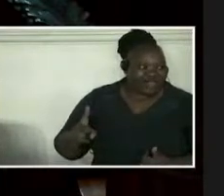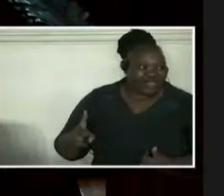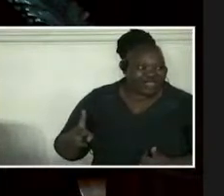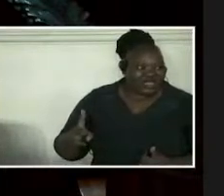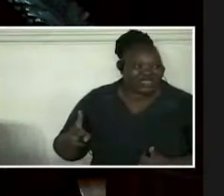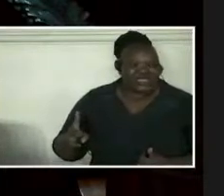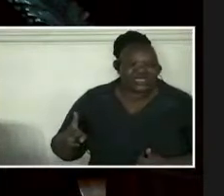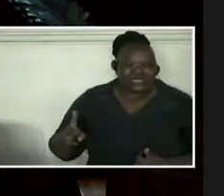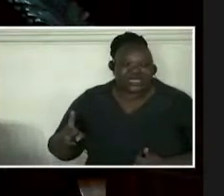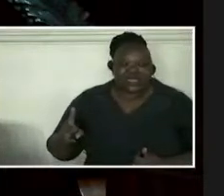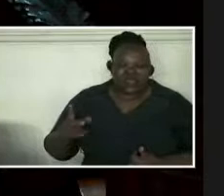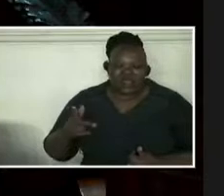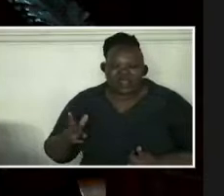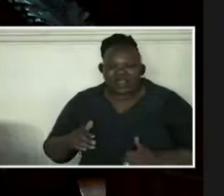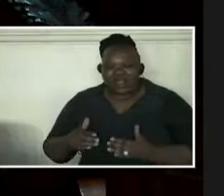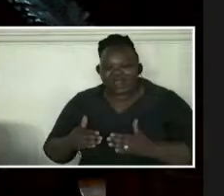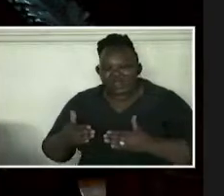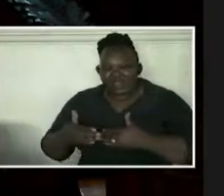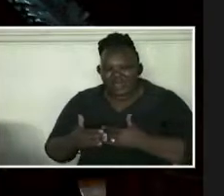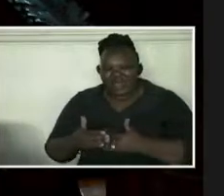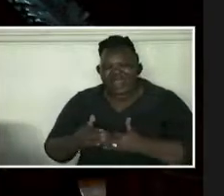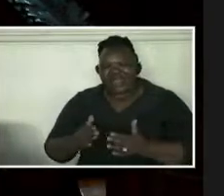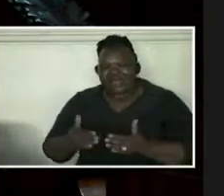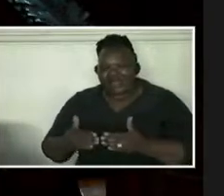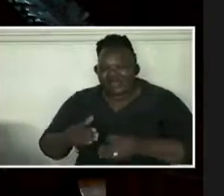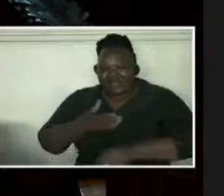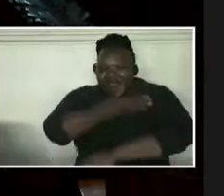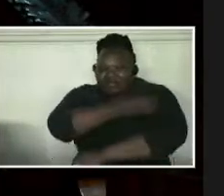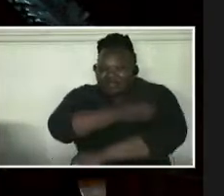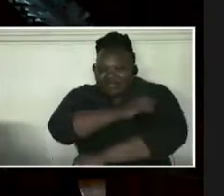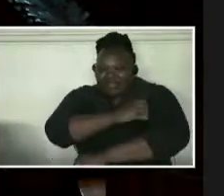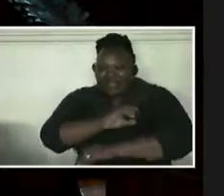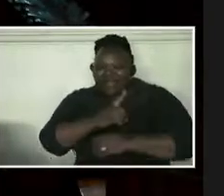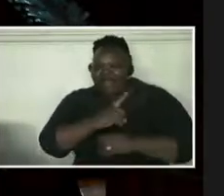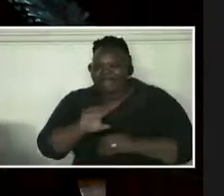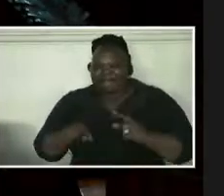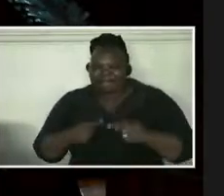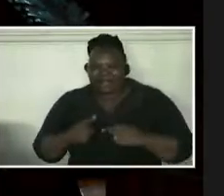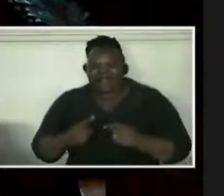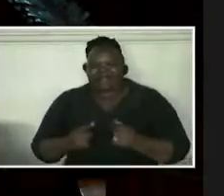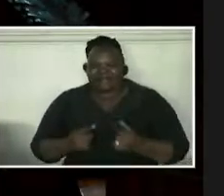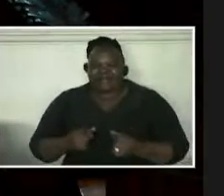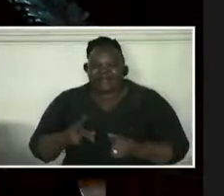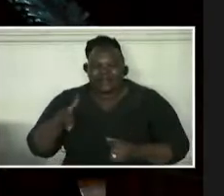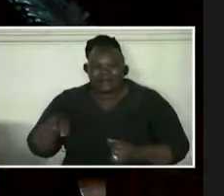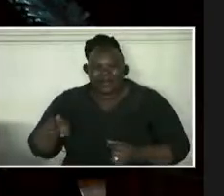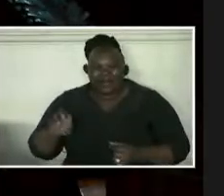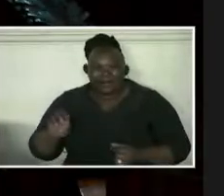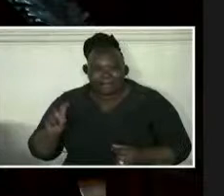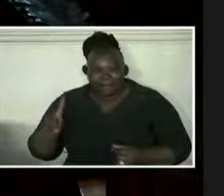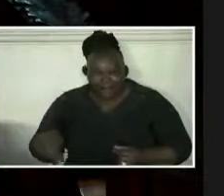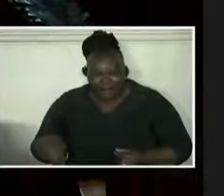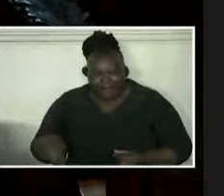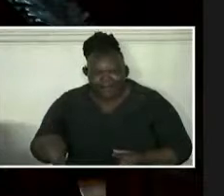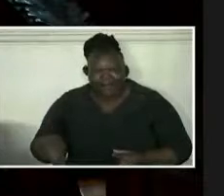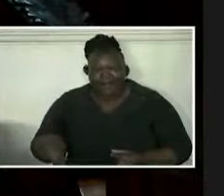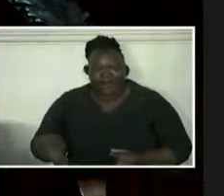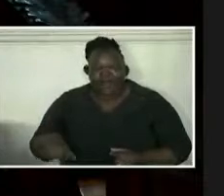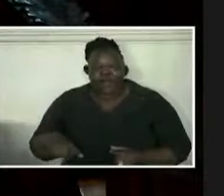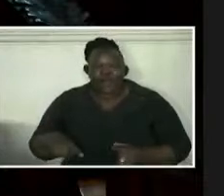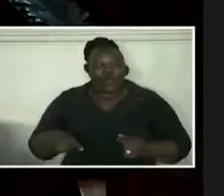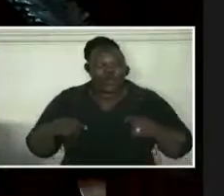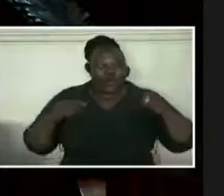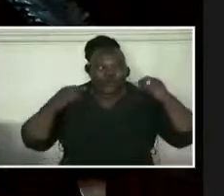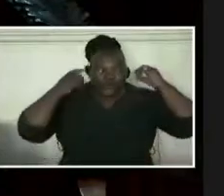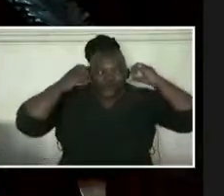visit their nearest health care facility and make inquiries about prep as it is available on hi